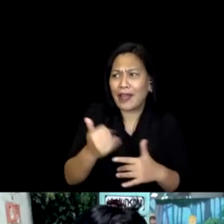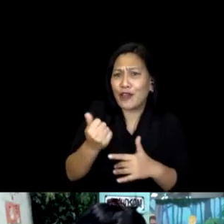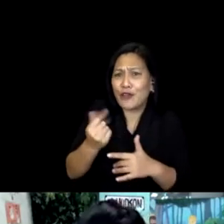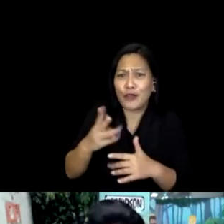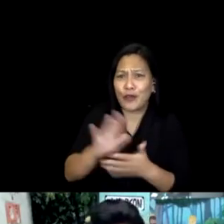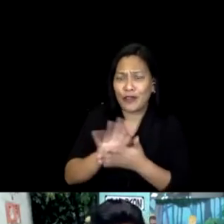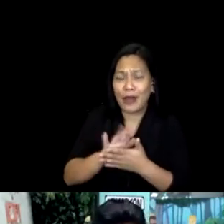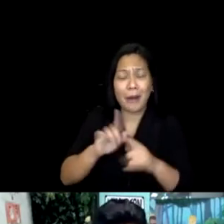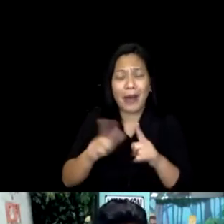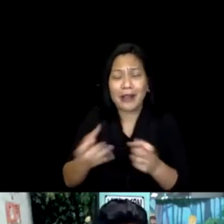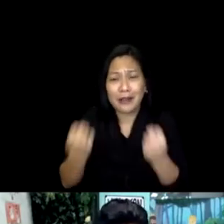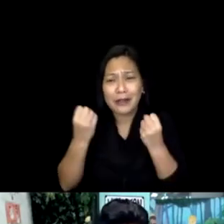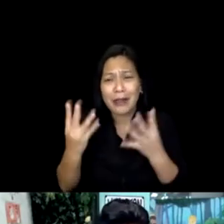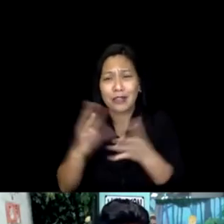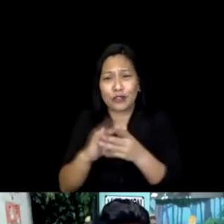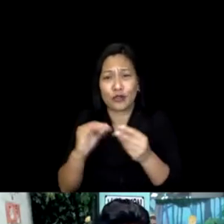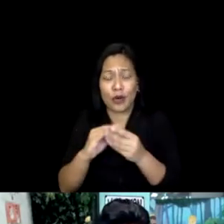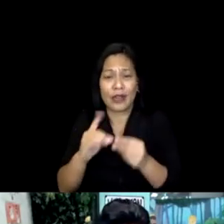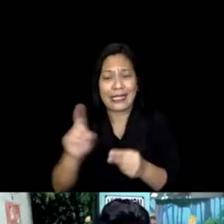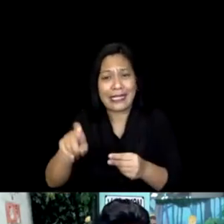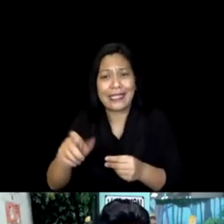tell, and they should be told.